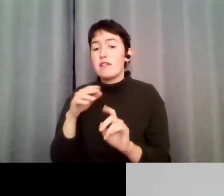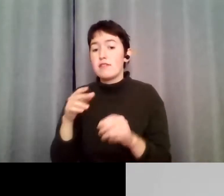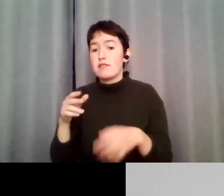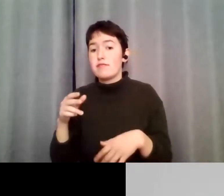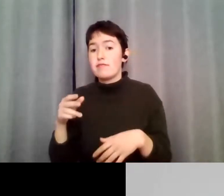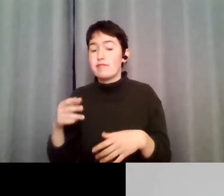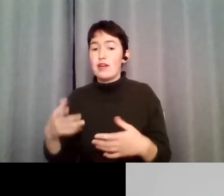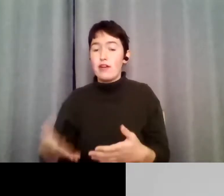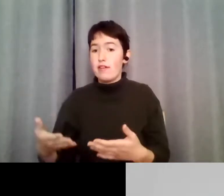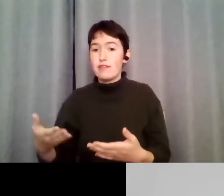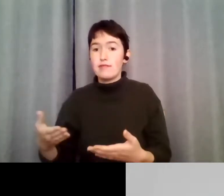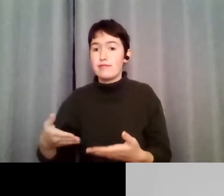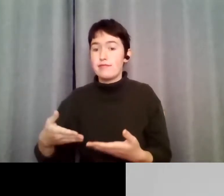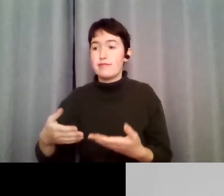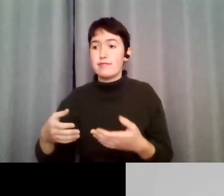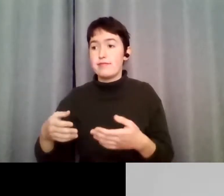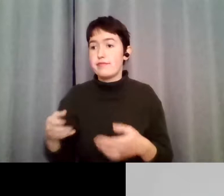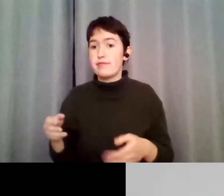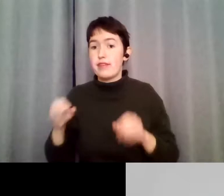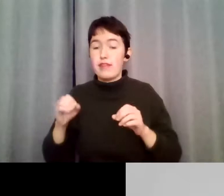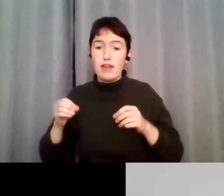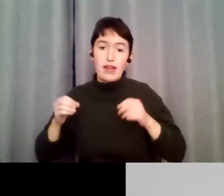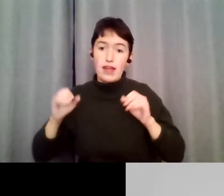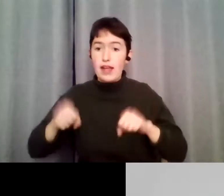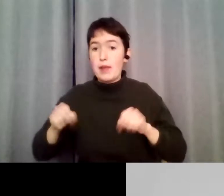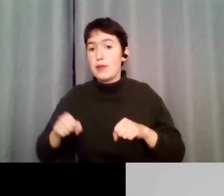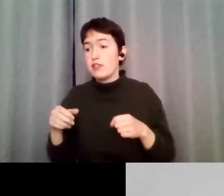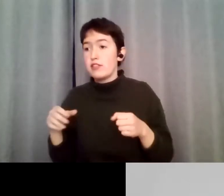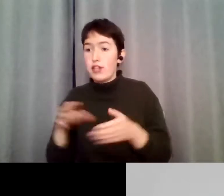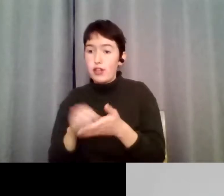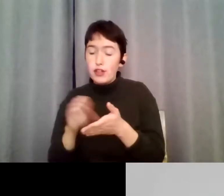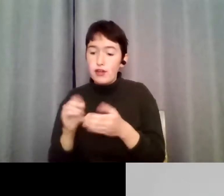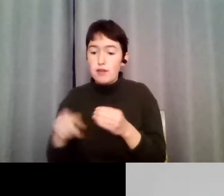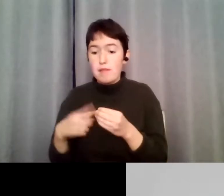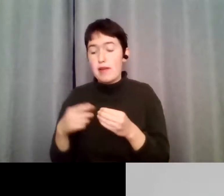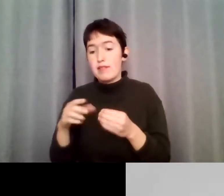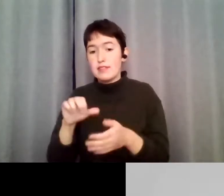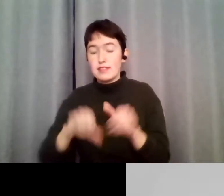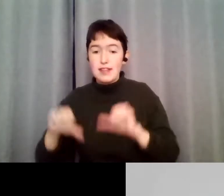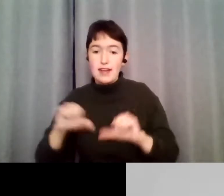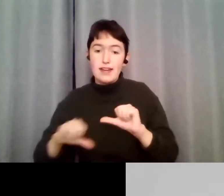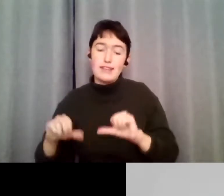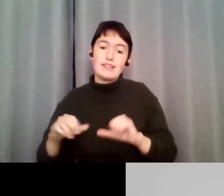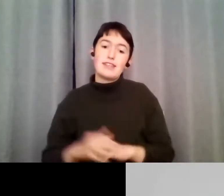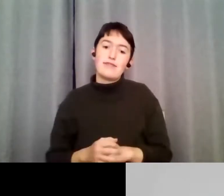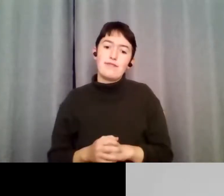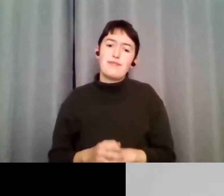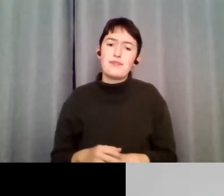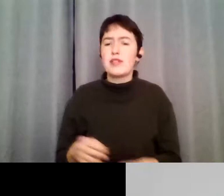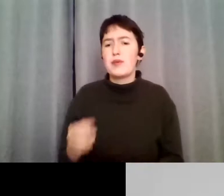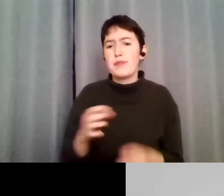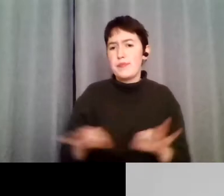about it. So I think one thing I would say is that the most important thing about science or anything else is really always the people.